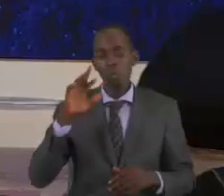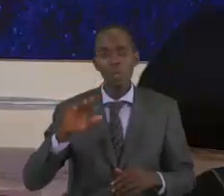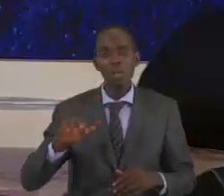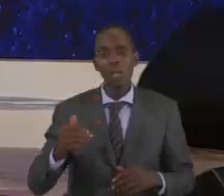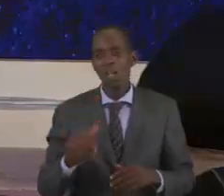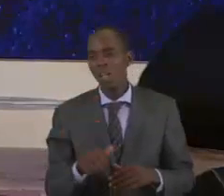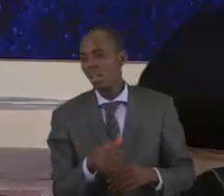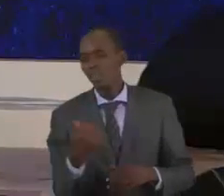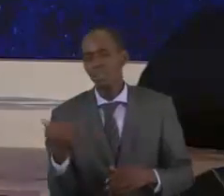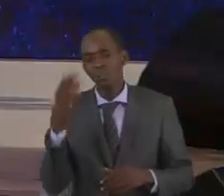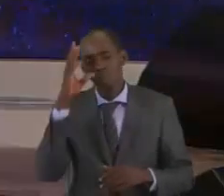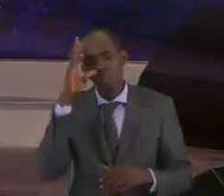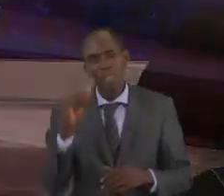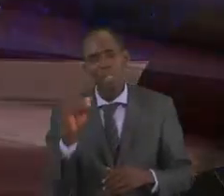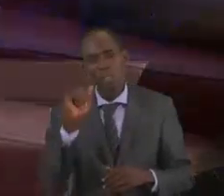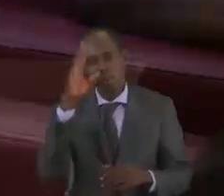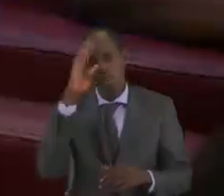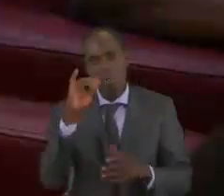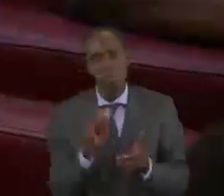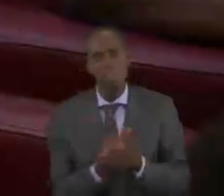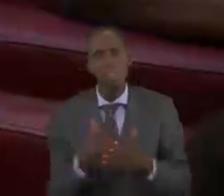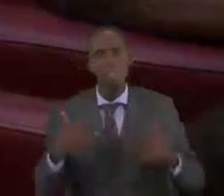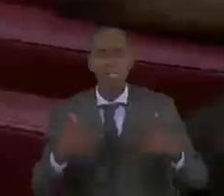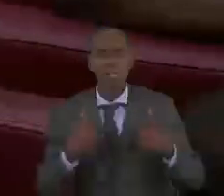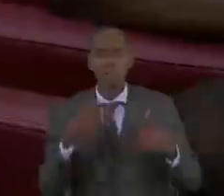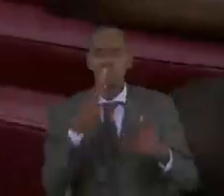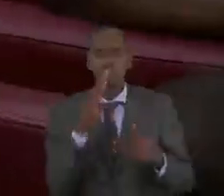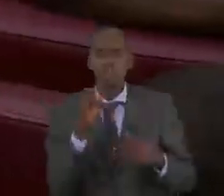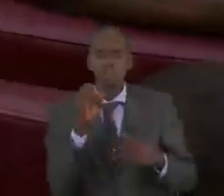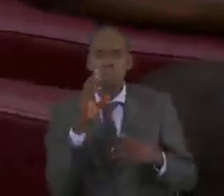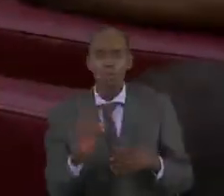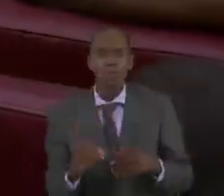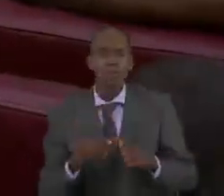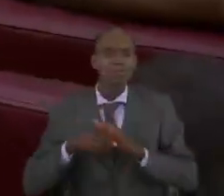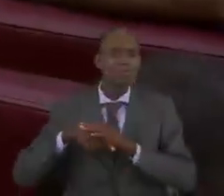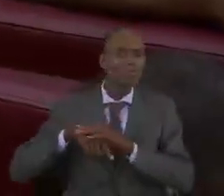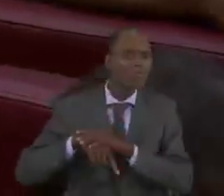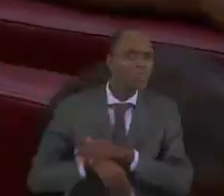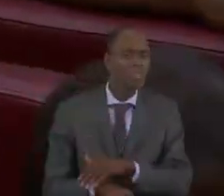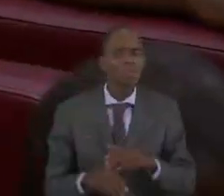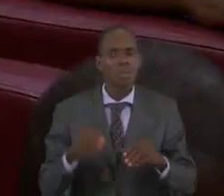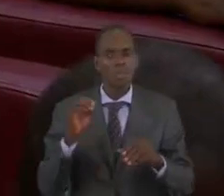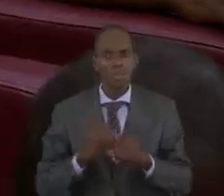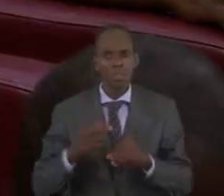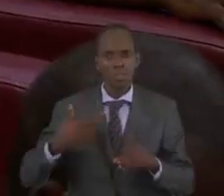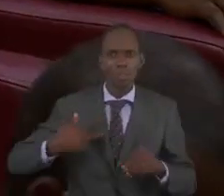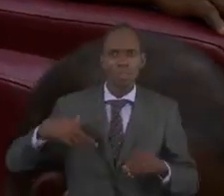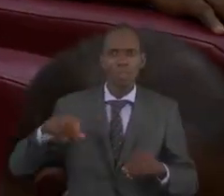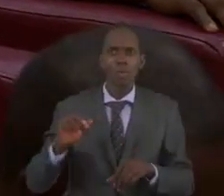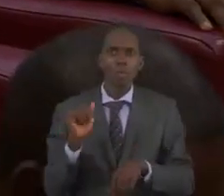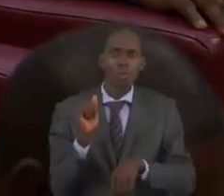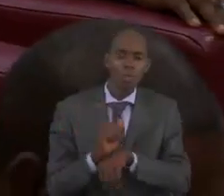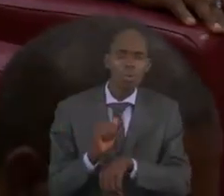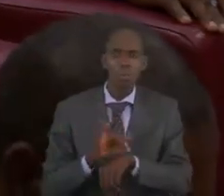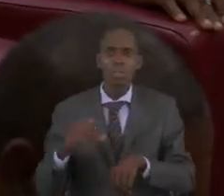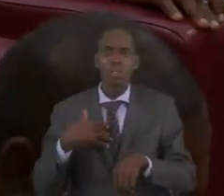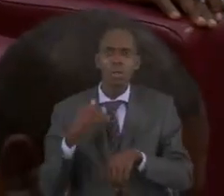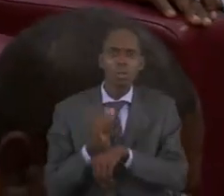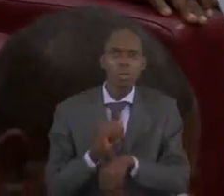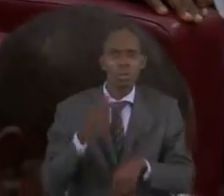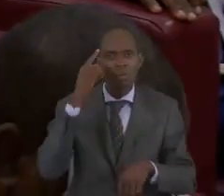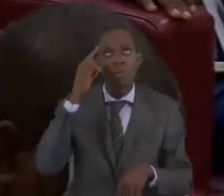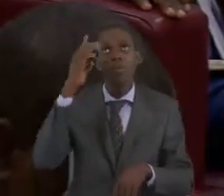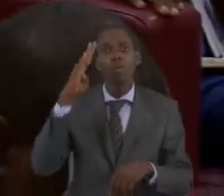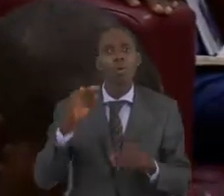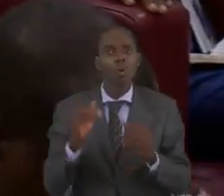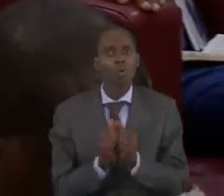a man who had been so deep in religion, walking and walking for God without